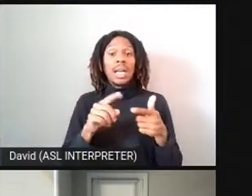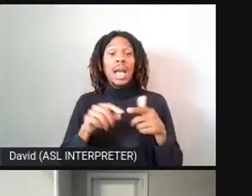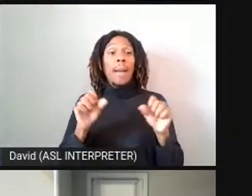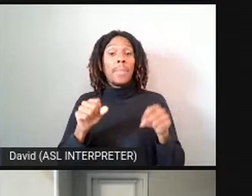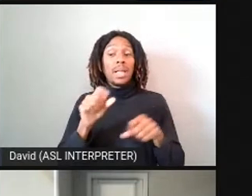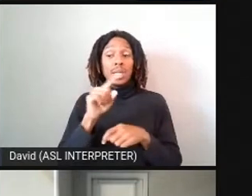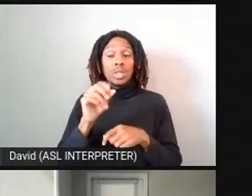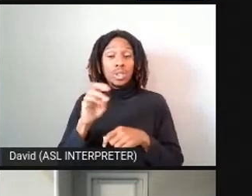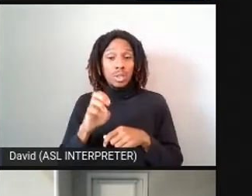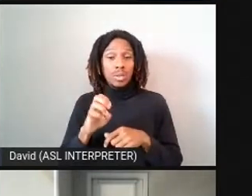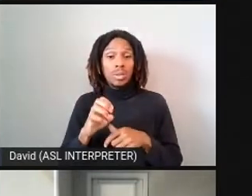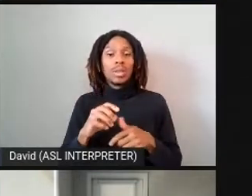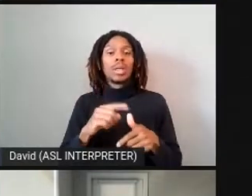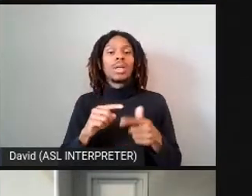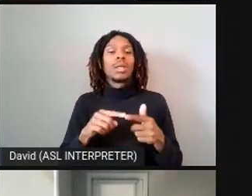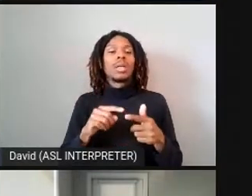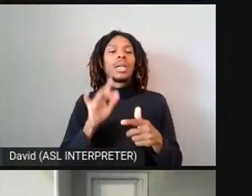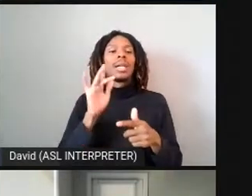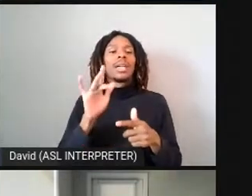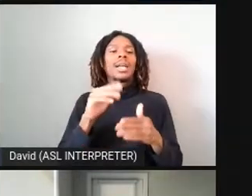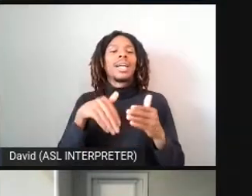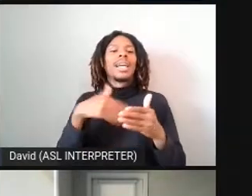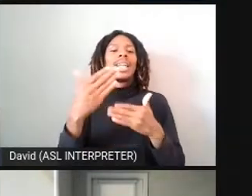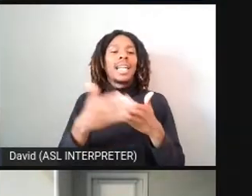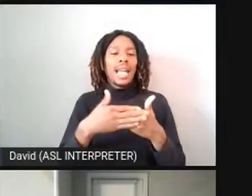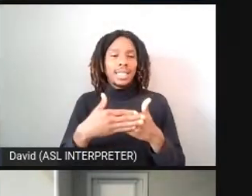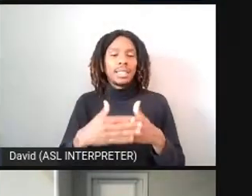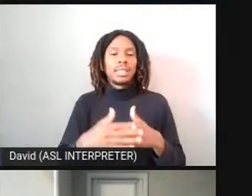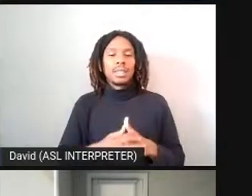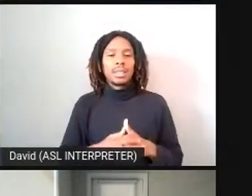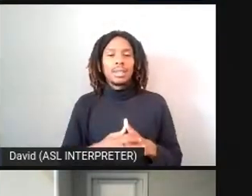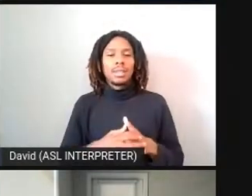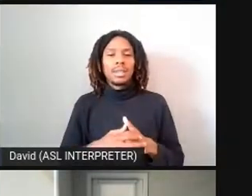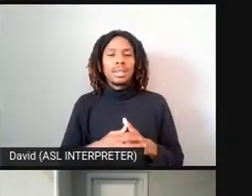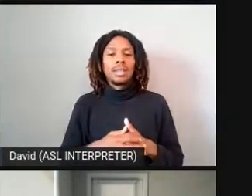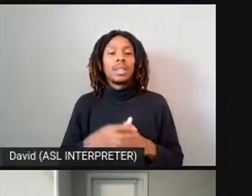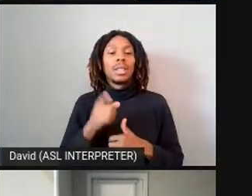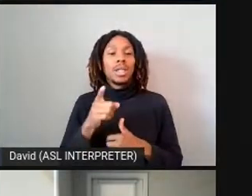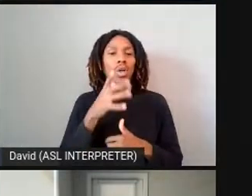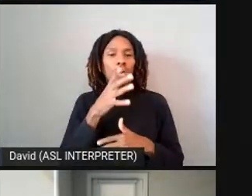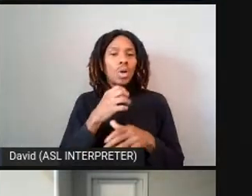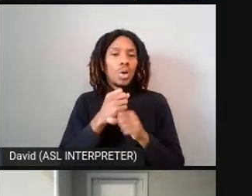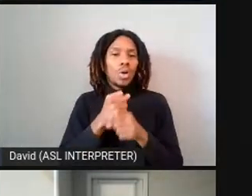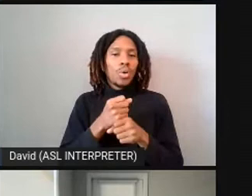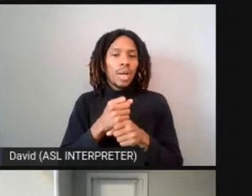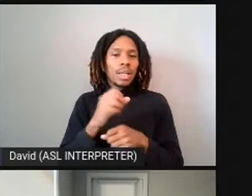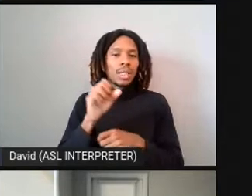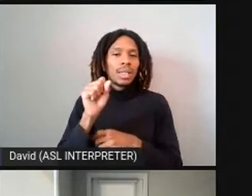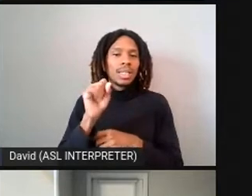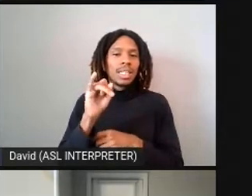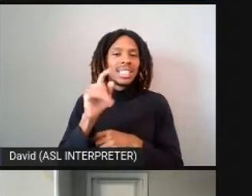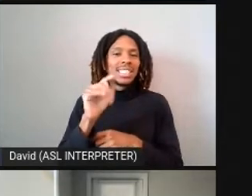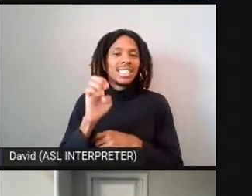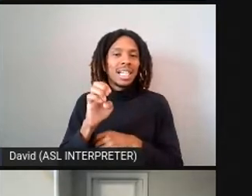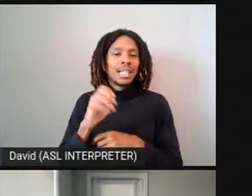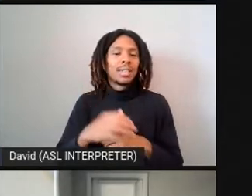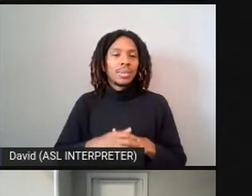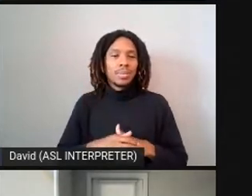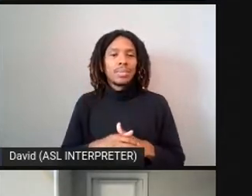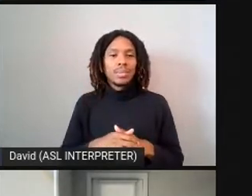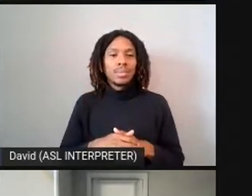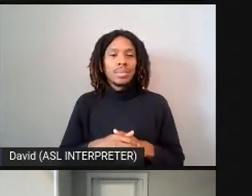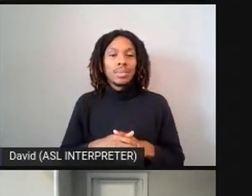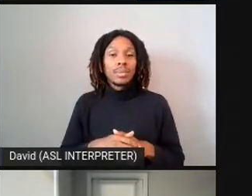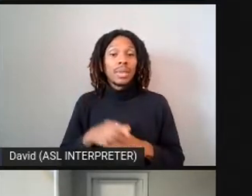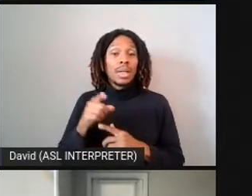zone, you just have to click on next. And this is where you are going to create a site. So this site is